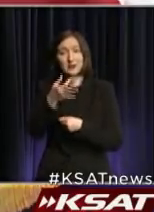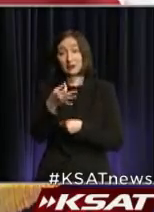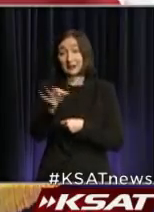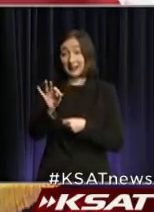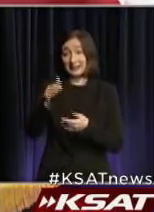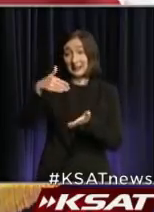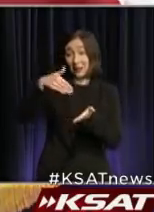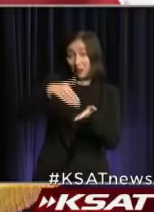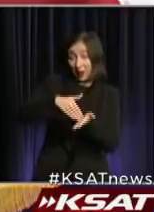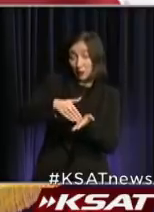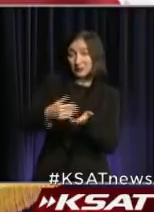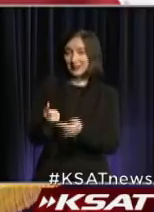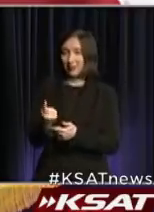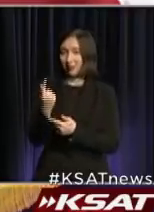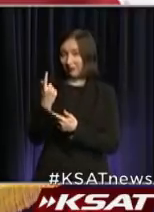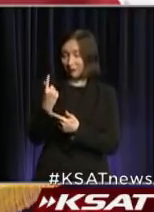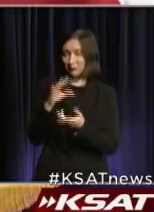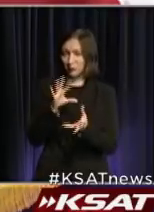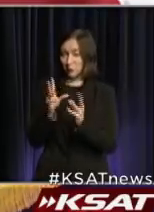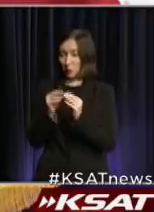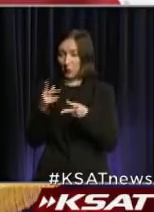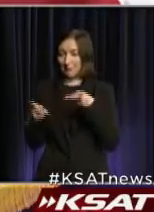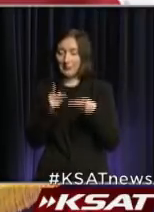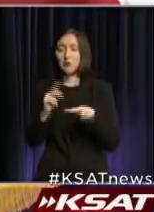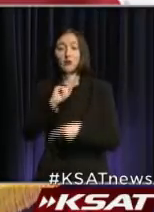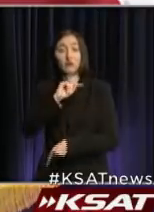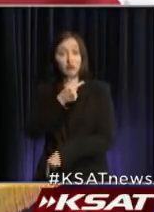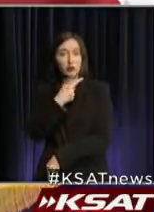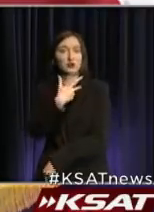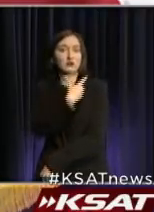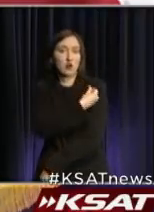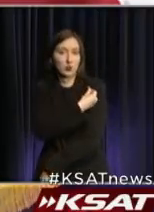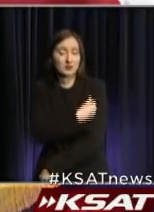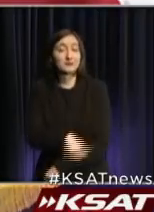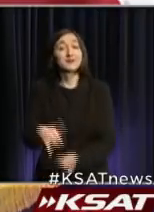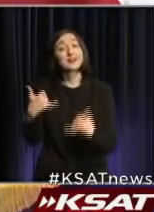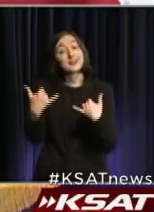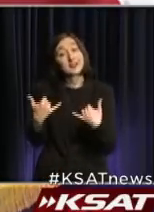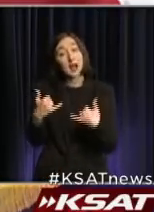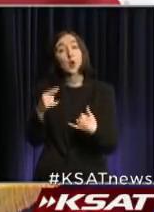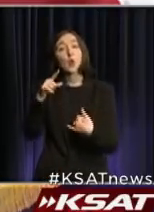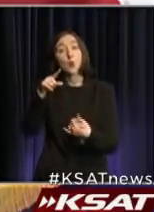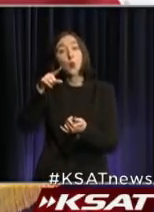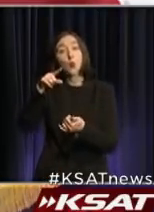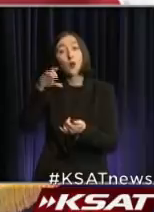319,011 to people who have received their first dose. And now